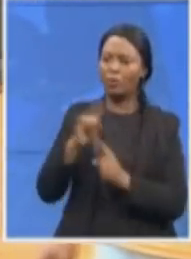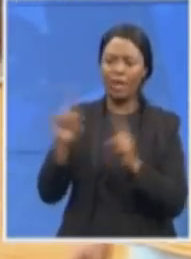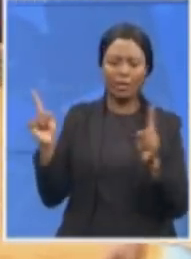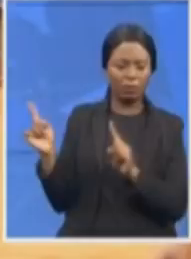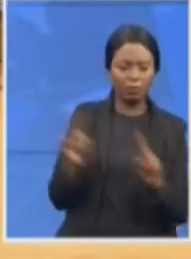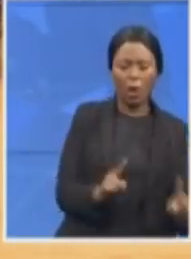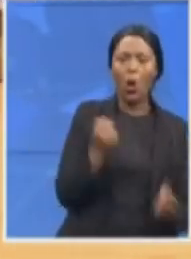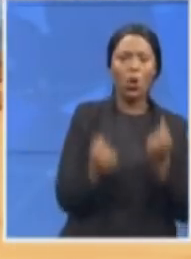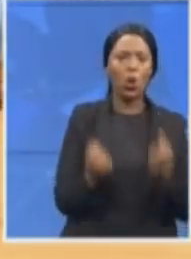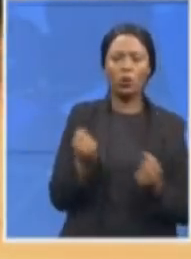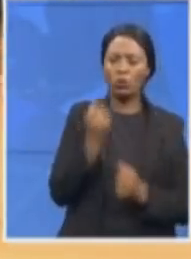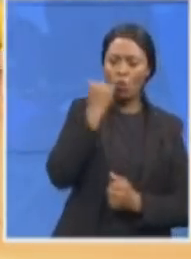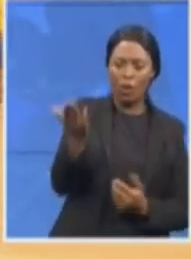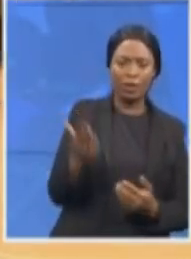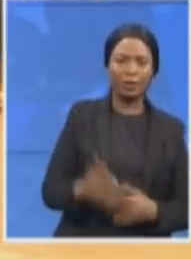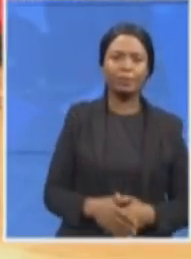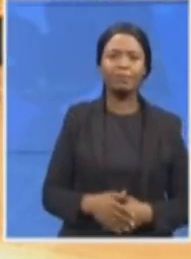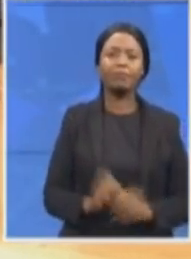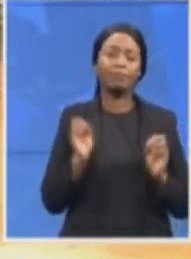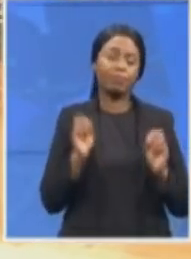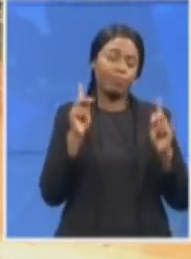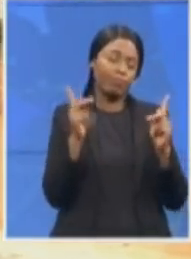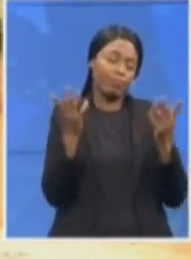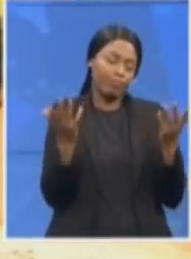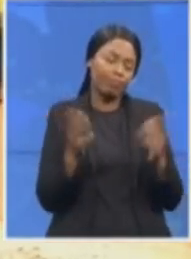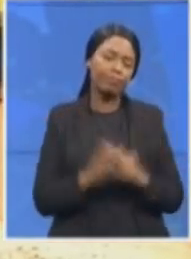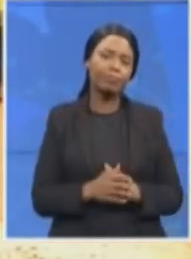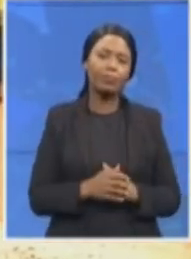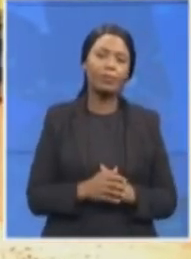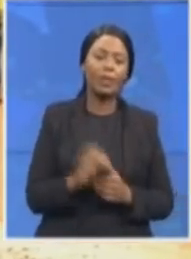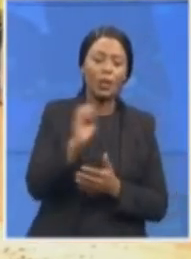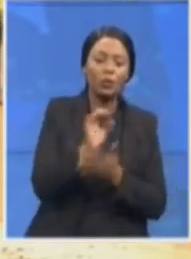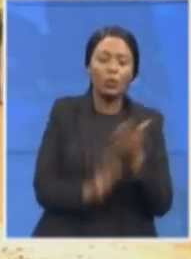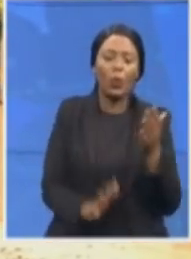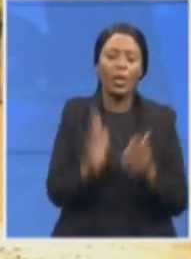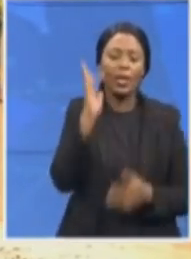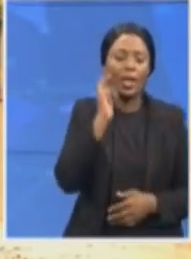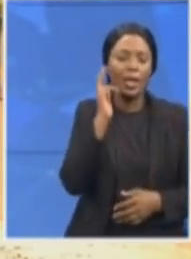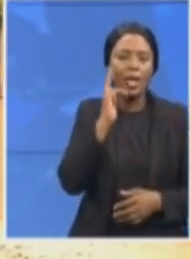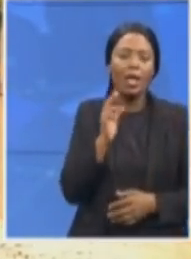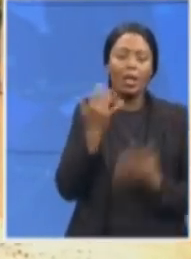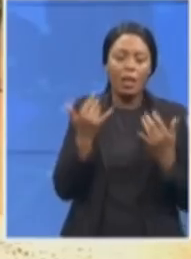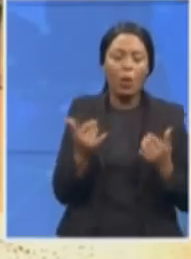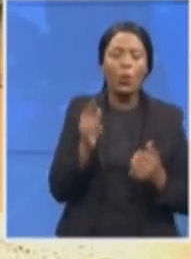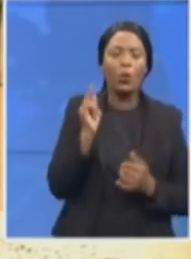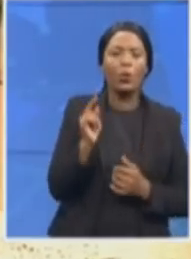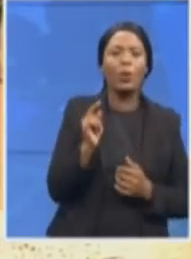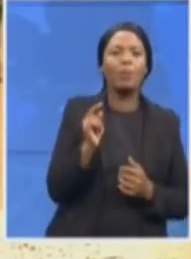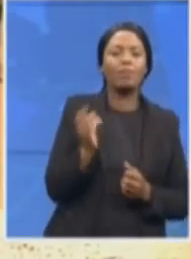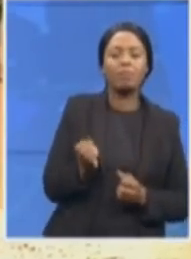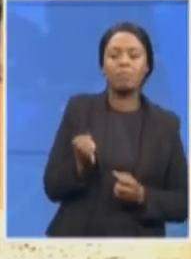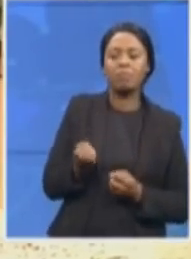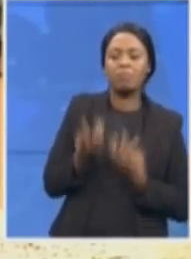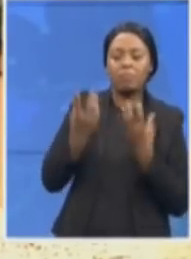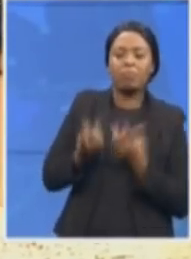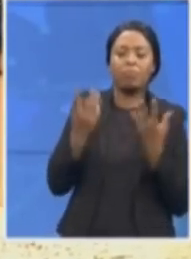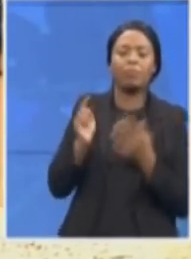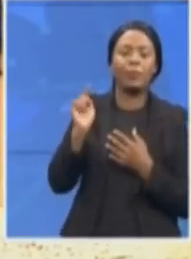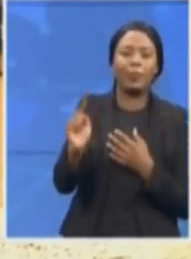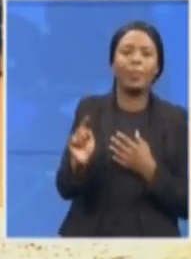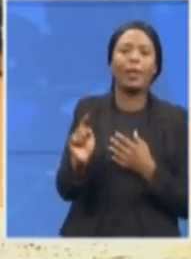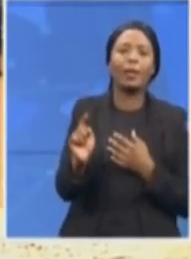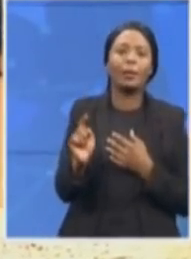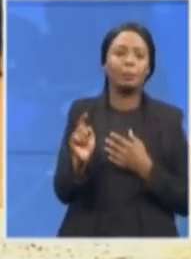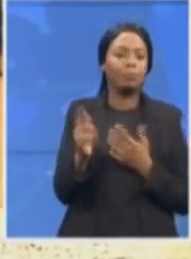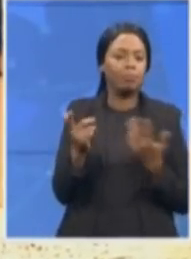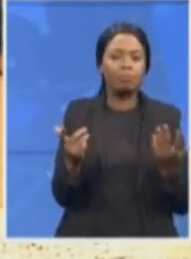Blaine. The story that we're hearing here is a story that is so widespread in the country, where people